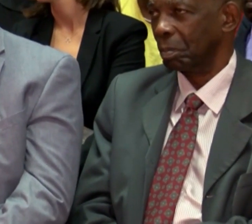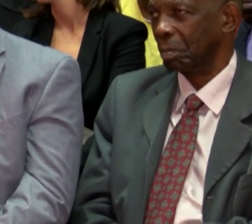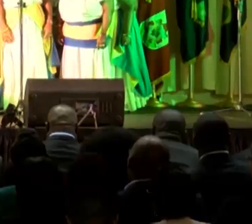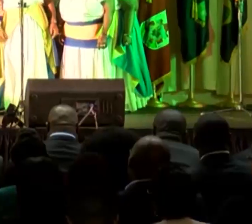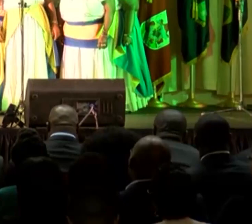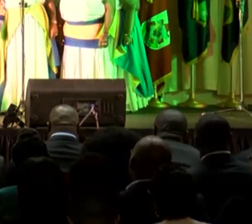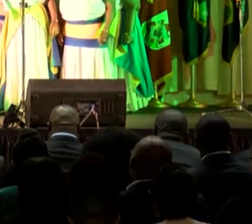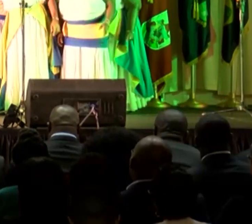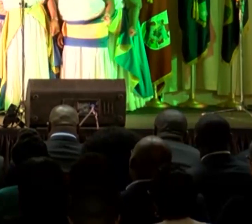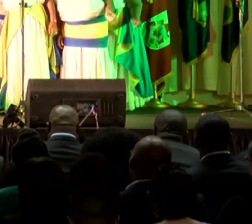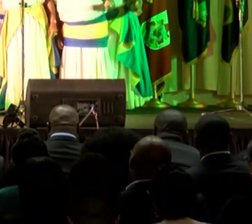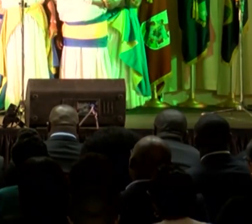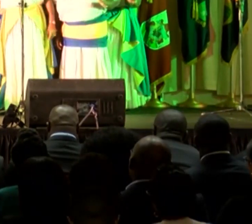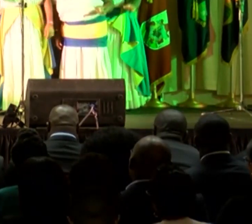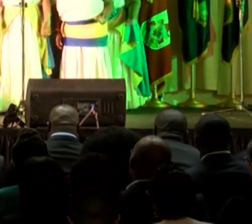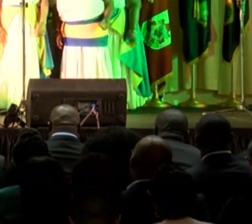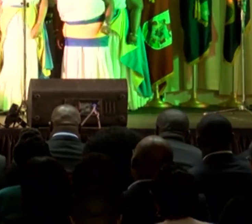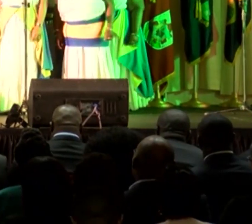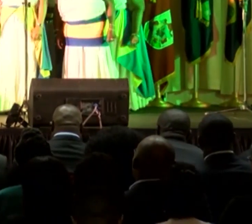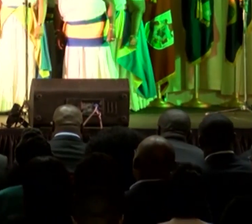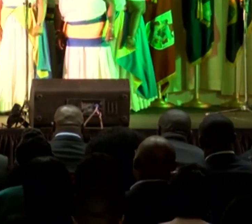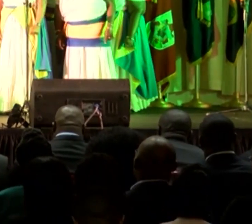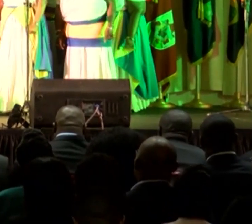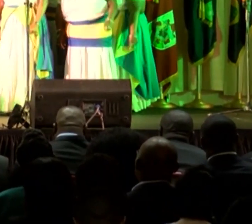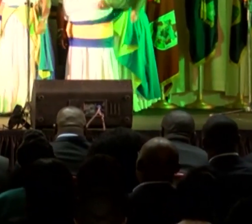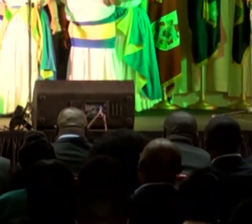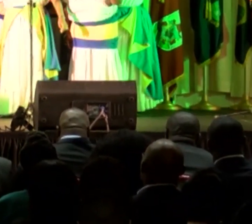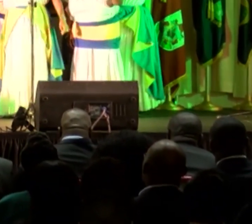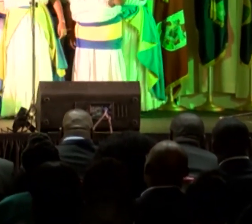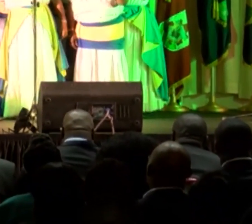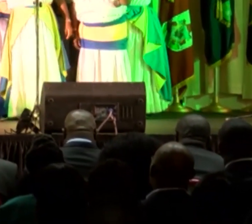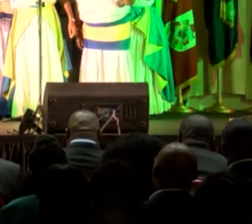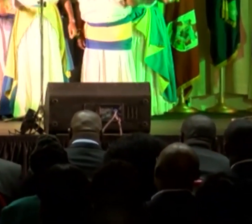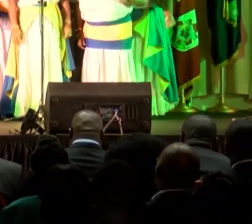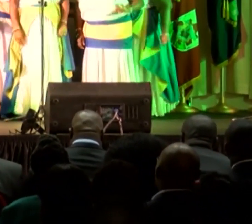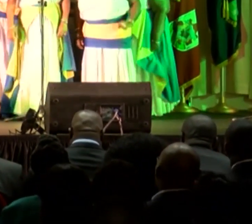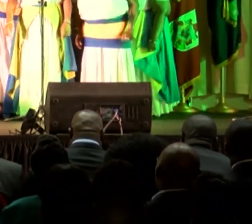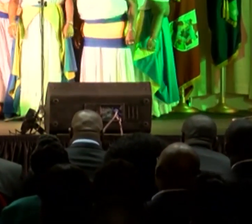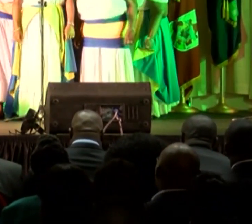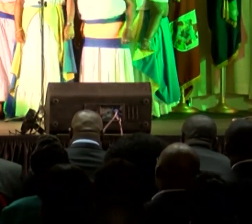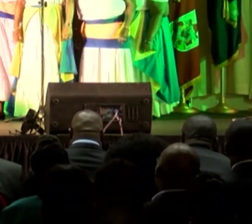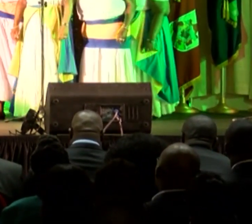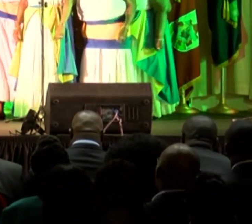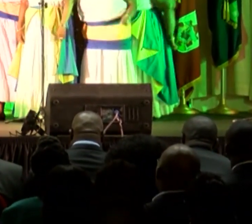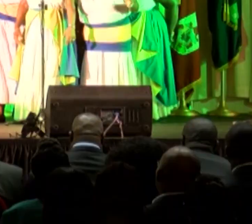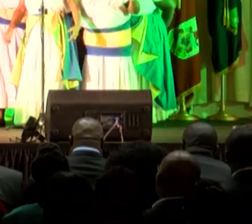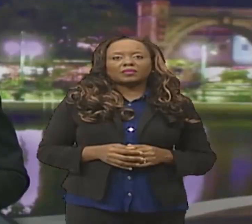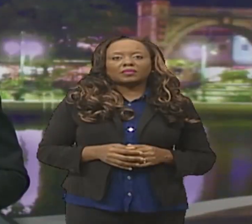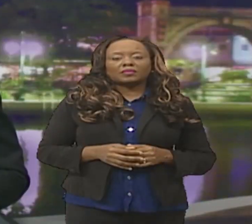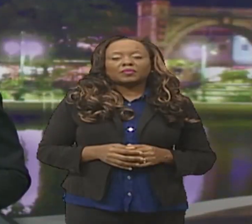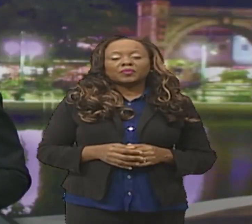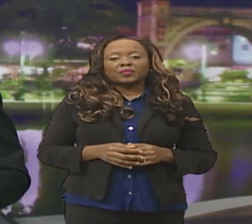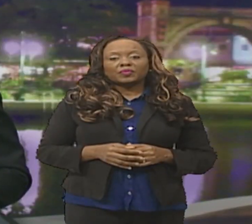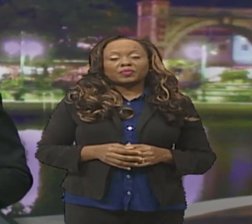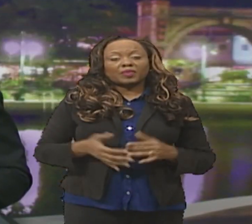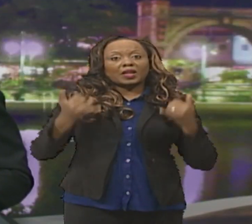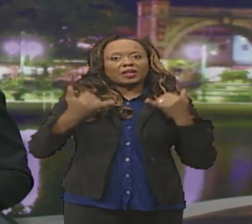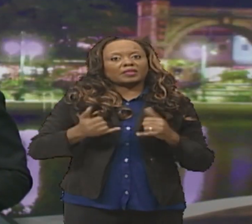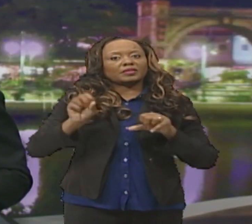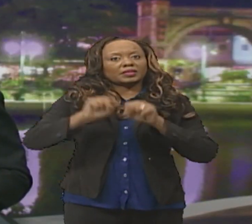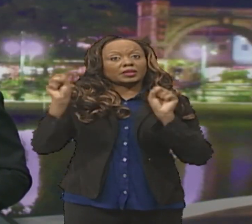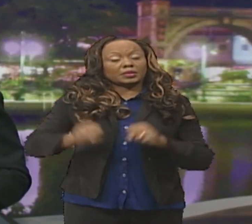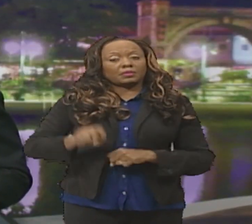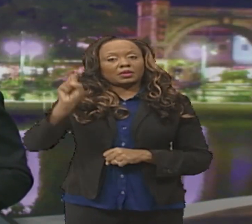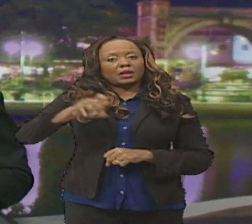meetings, showcases, and technical workshops. Kent Jerson, CBC News. Thanks, Kent.